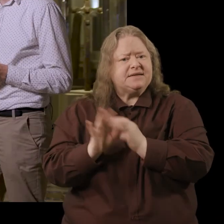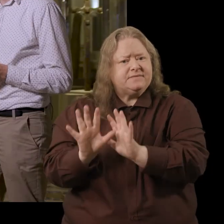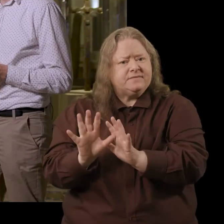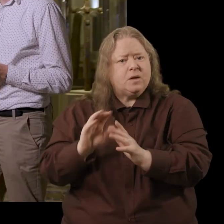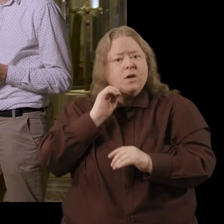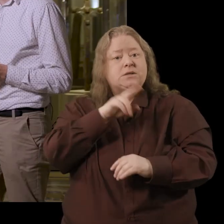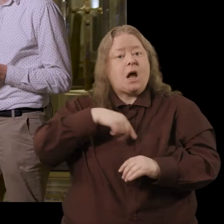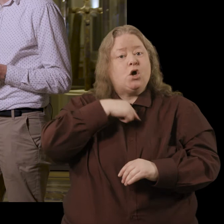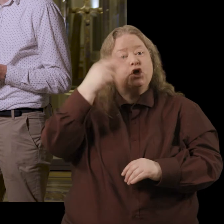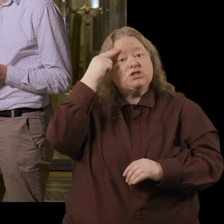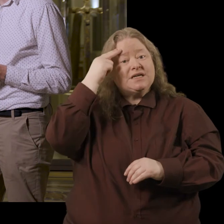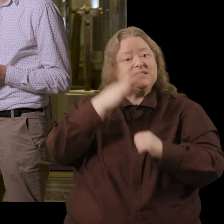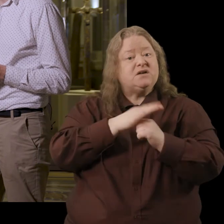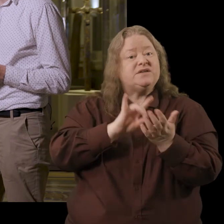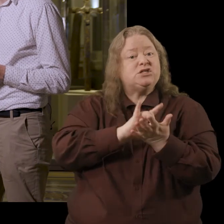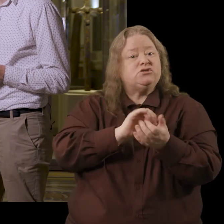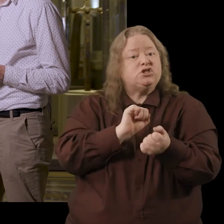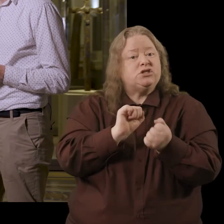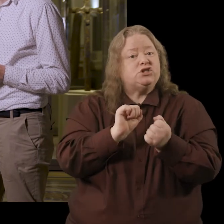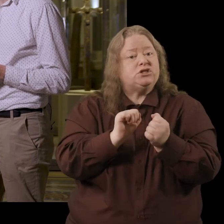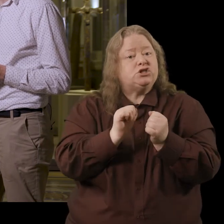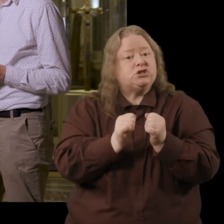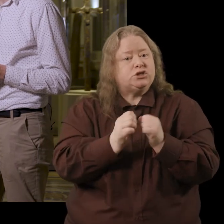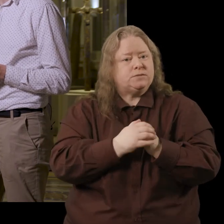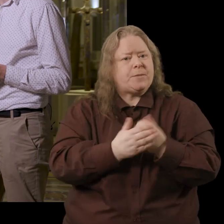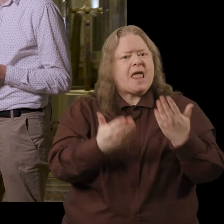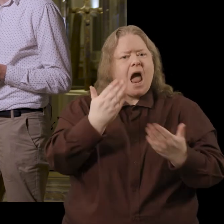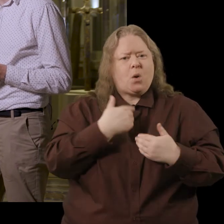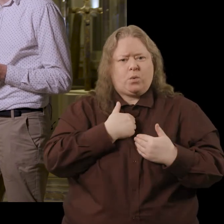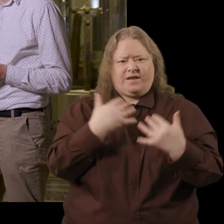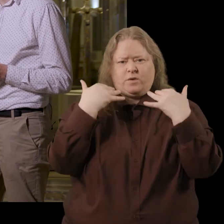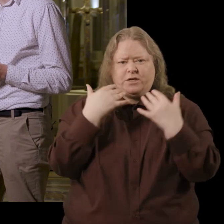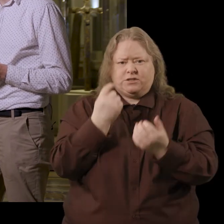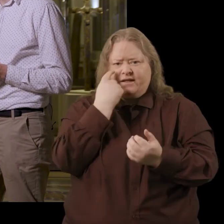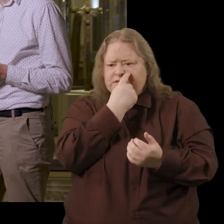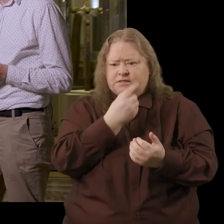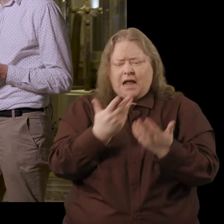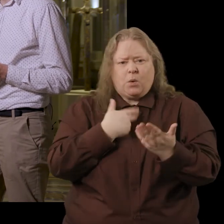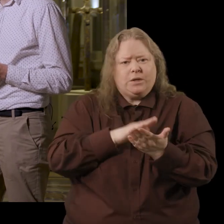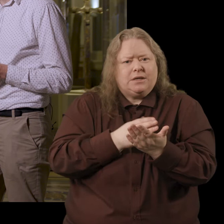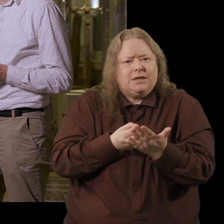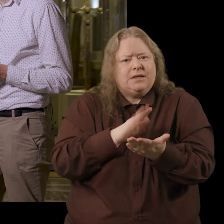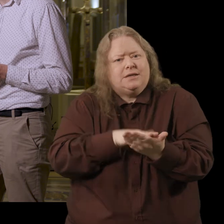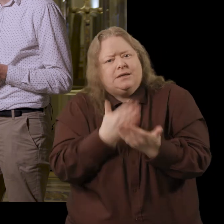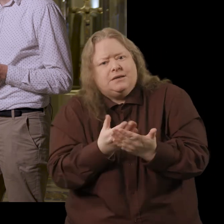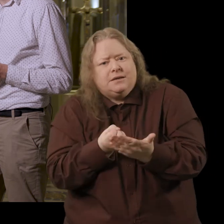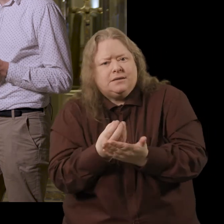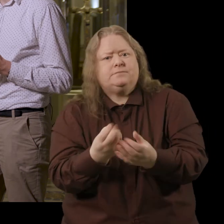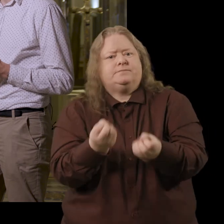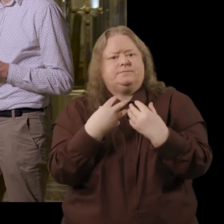because our understanding of history is changing. How we interpret the evidence, we might put the clues together slightly